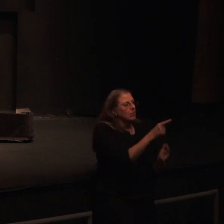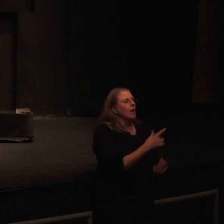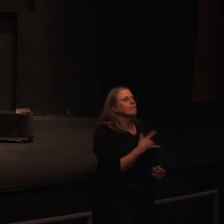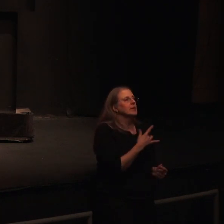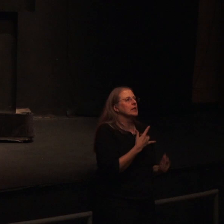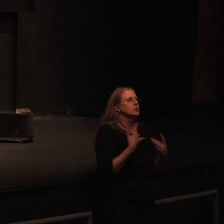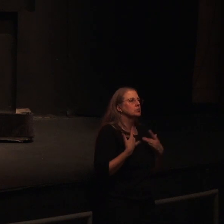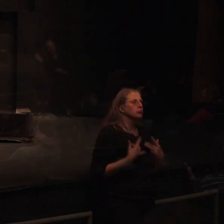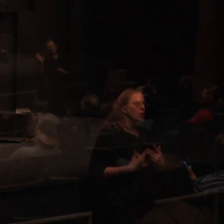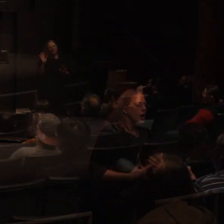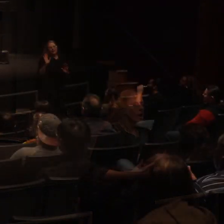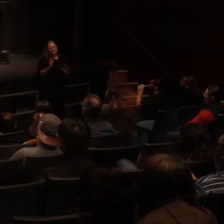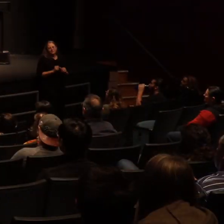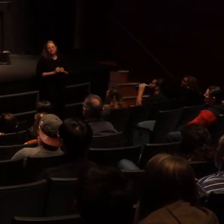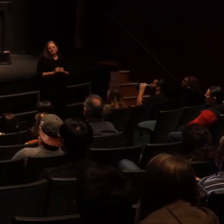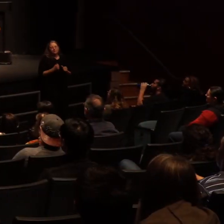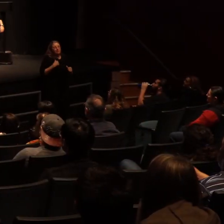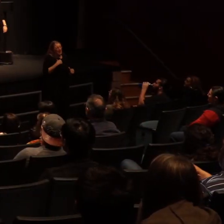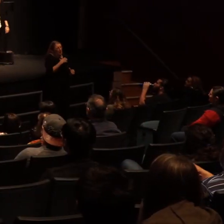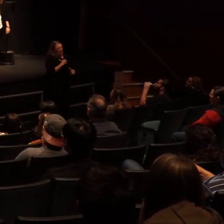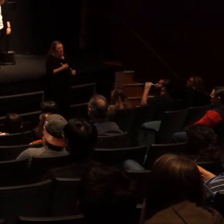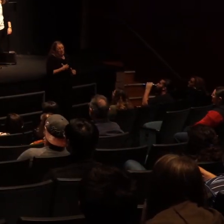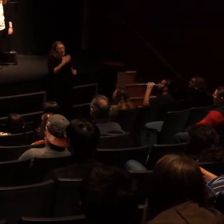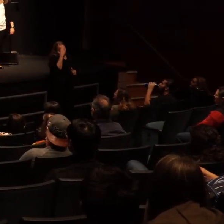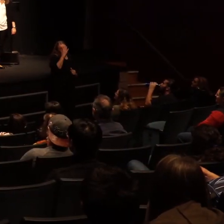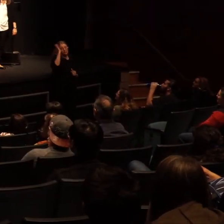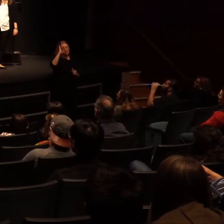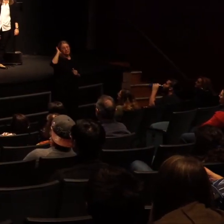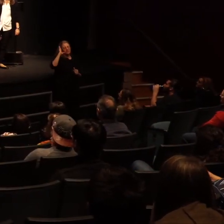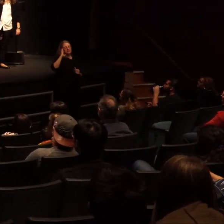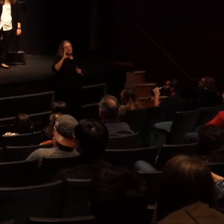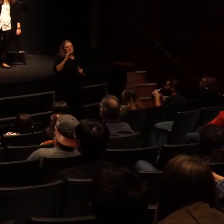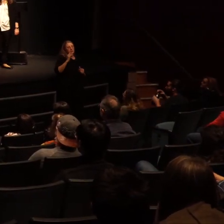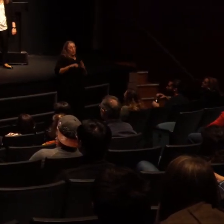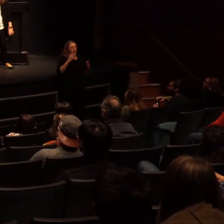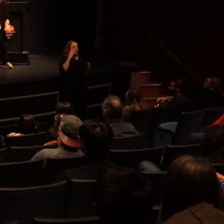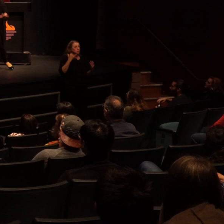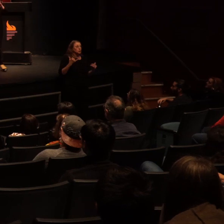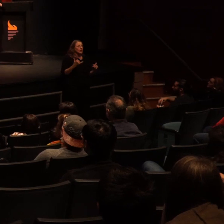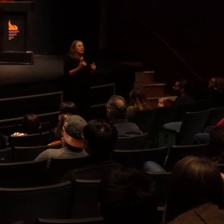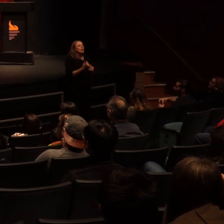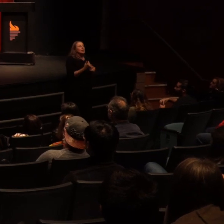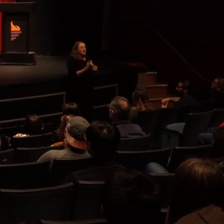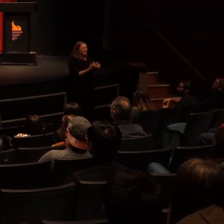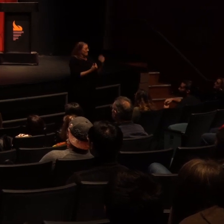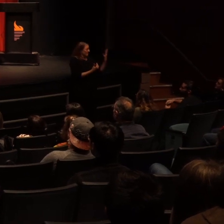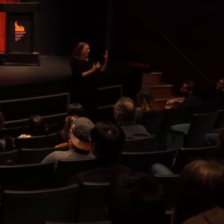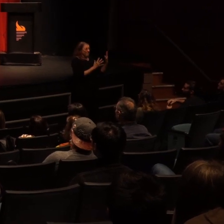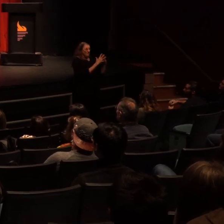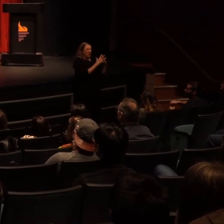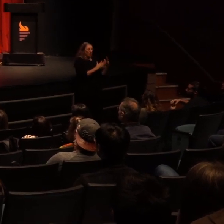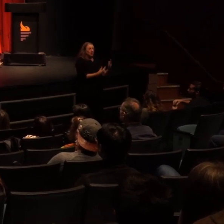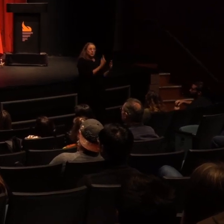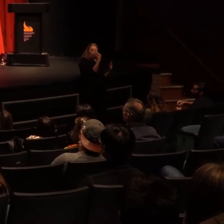depressed? You'd be like, oh my God. What I wish I knew at the time was what I know today, that 1 in 5 Americans